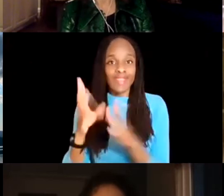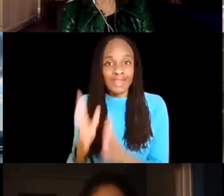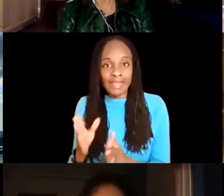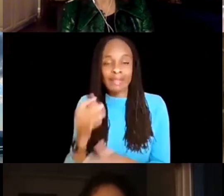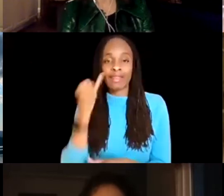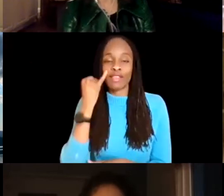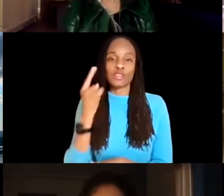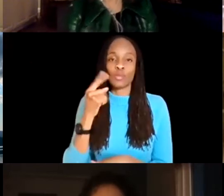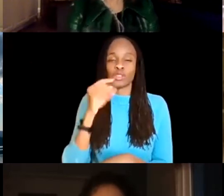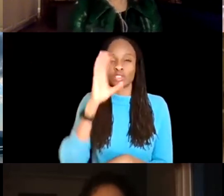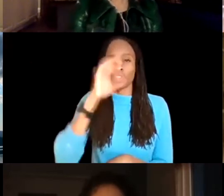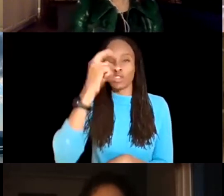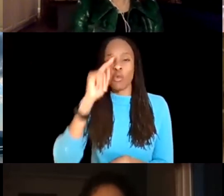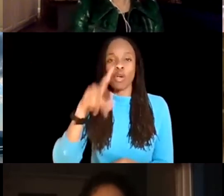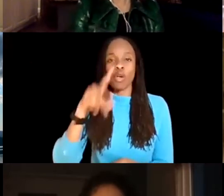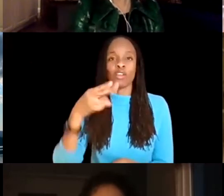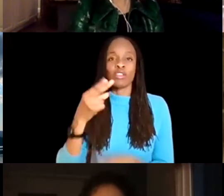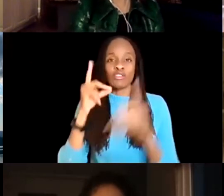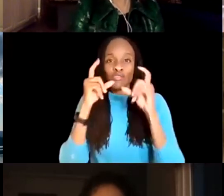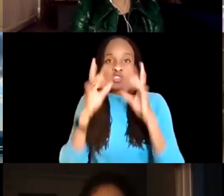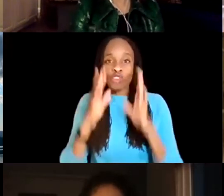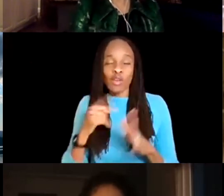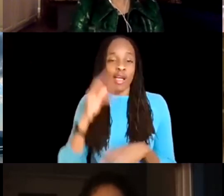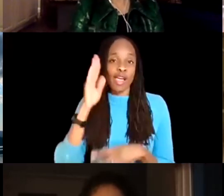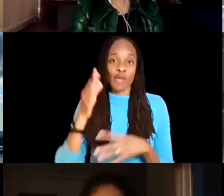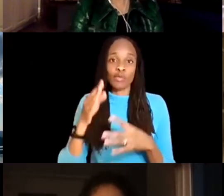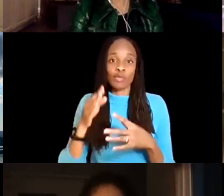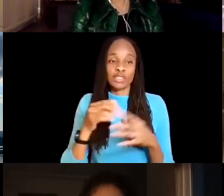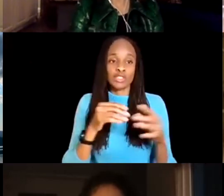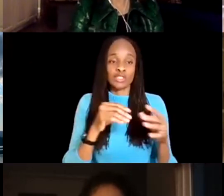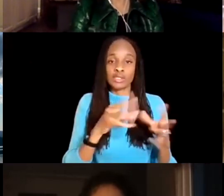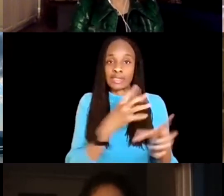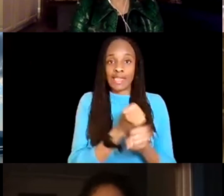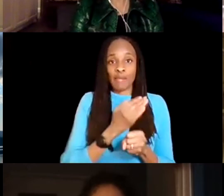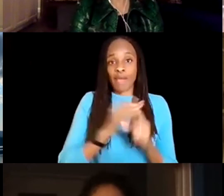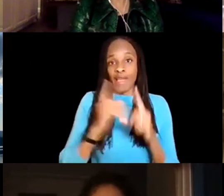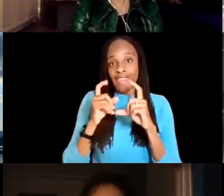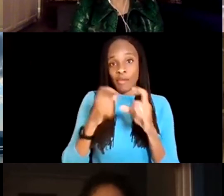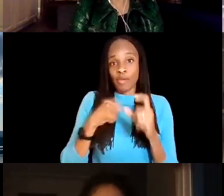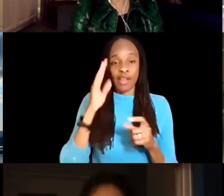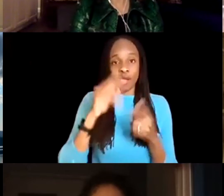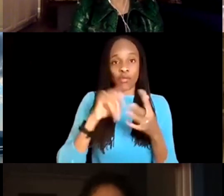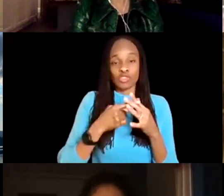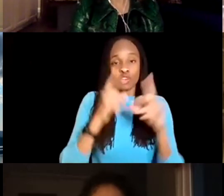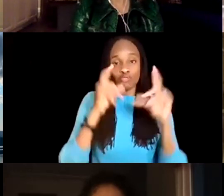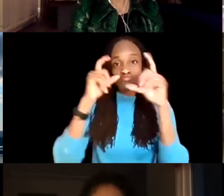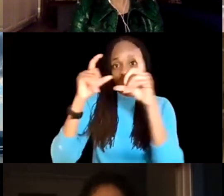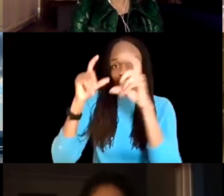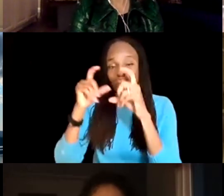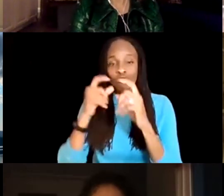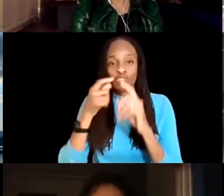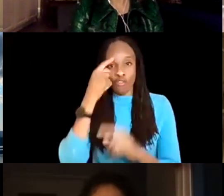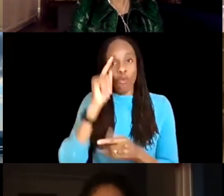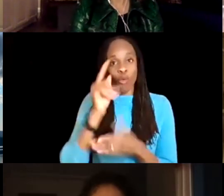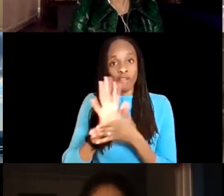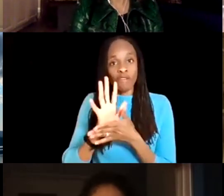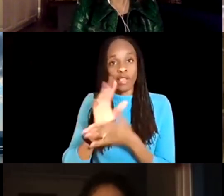for a photographer, I'll just grab my camera and start shooting stills for, you know, film set. Like anything that you can